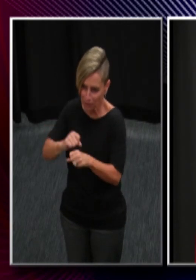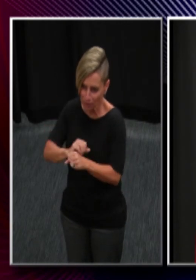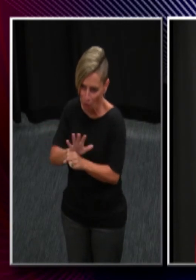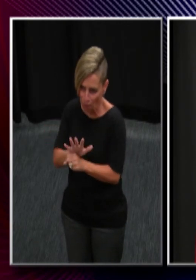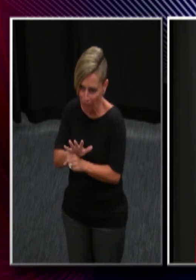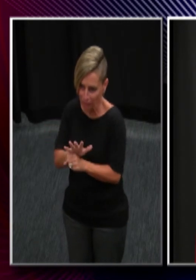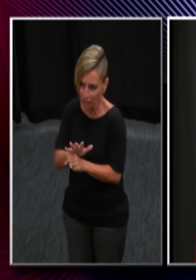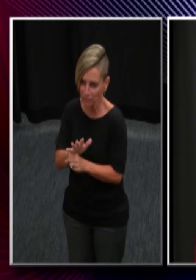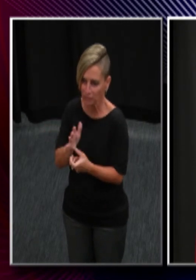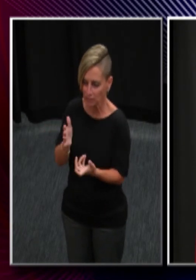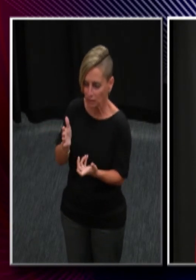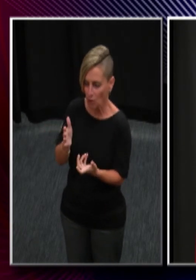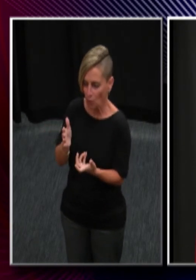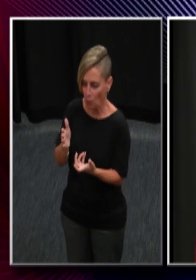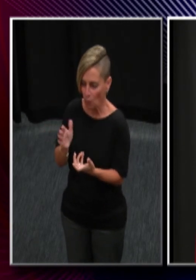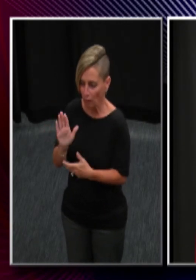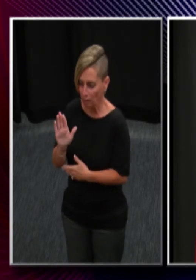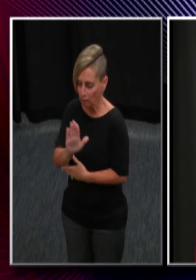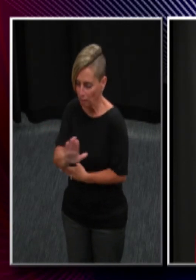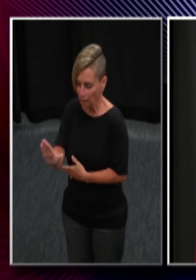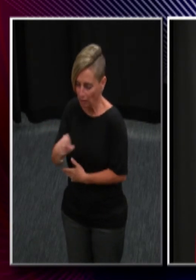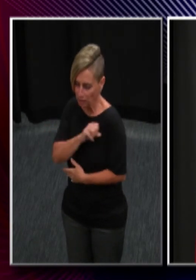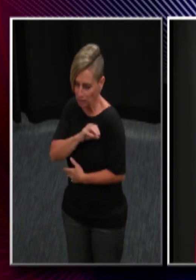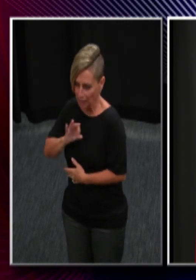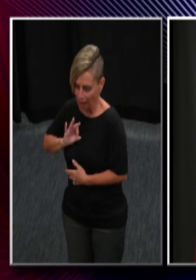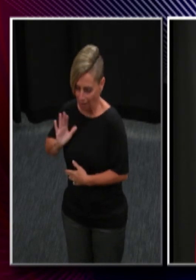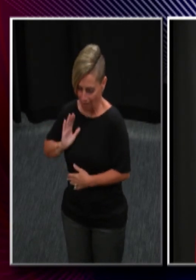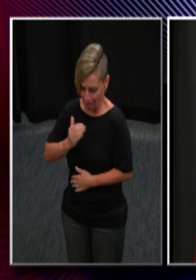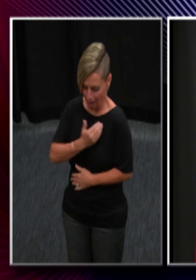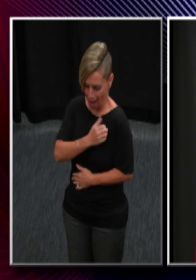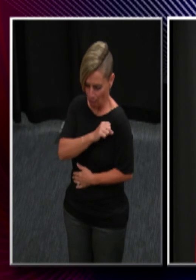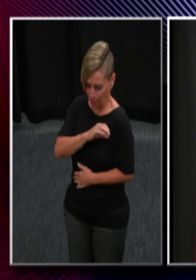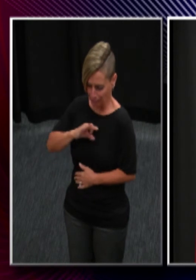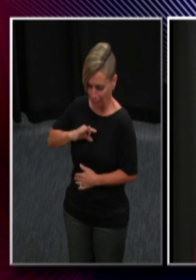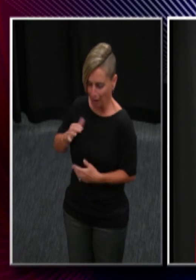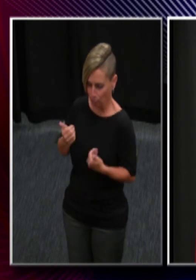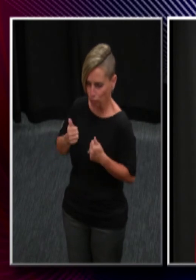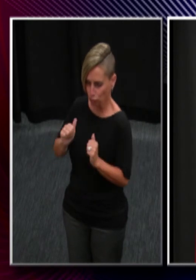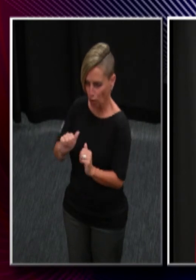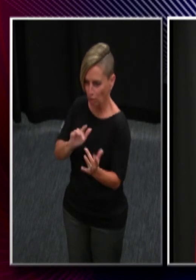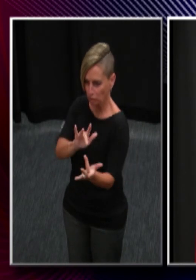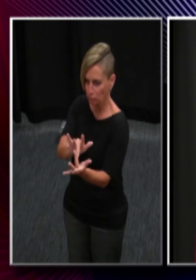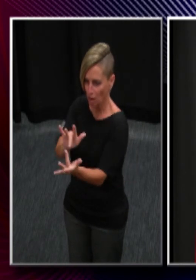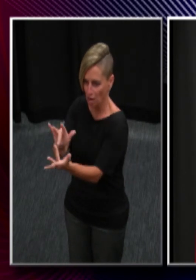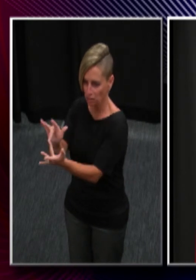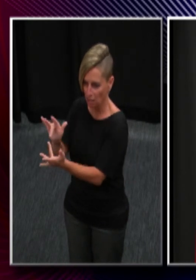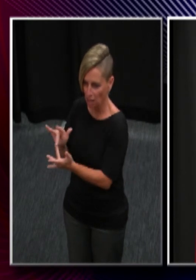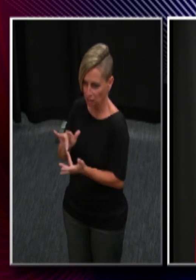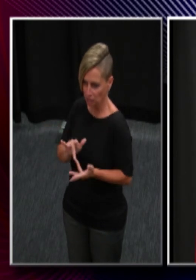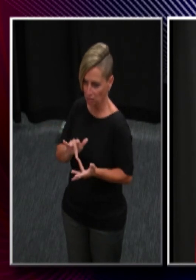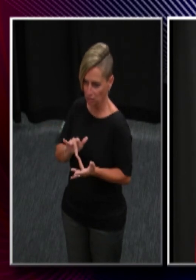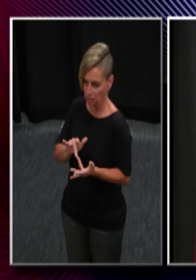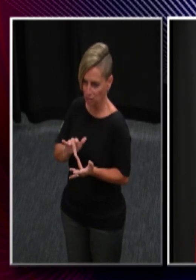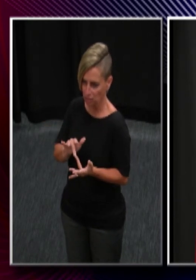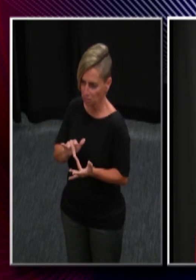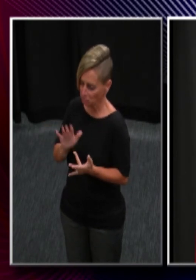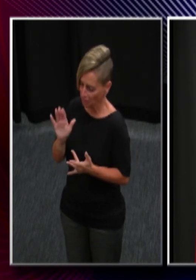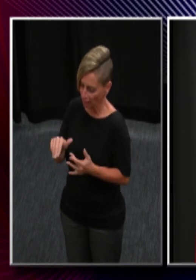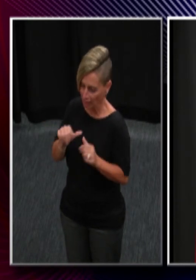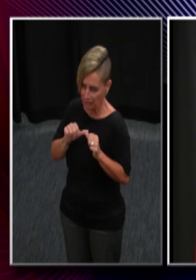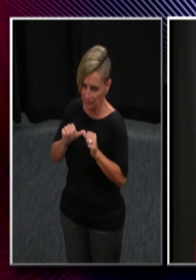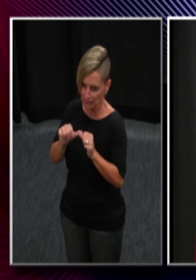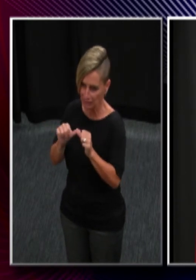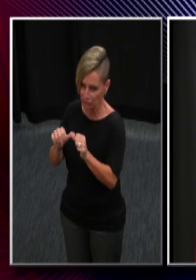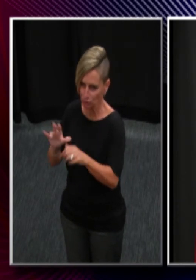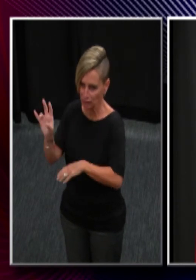staff and our staff, we help to identify other contacts in classes. So that is ongoing 7 days a week.